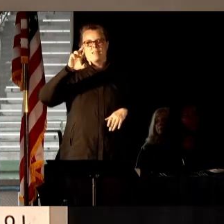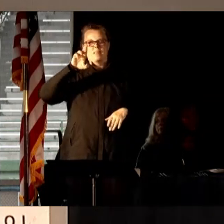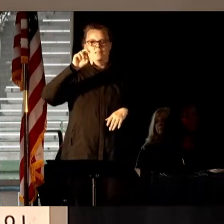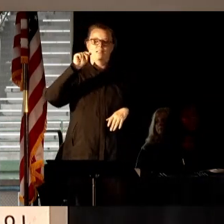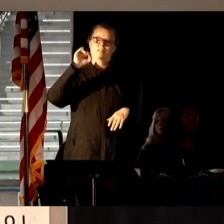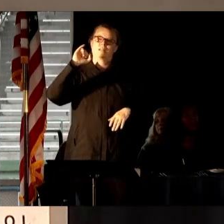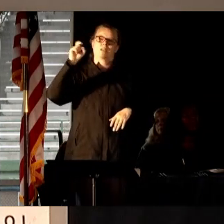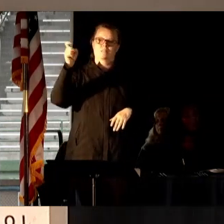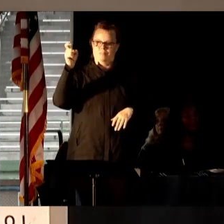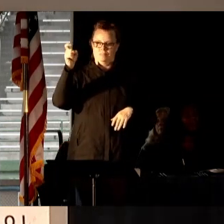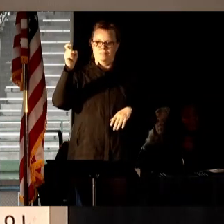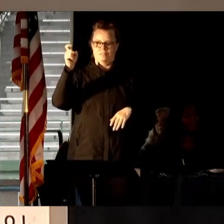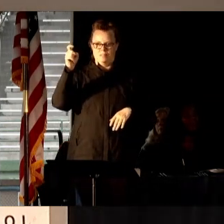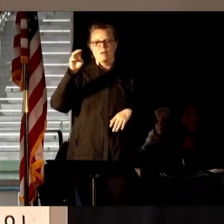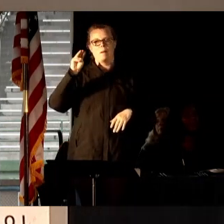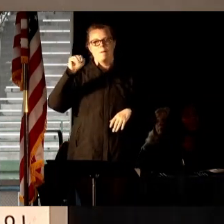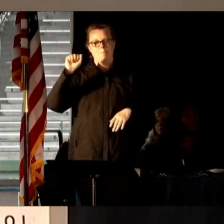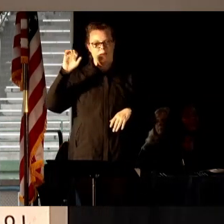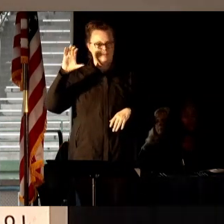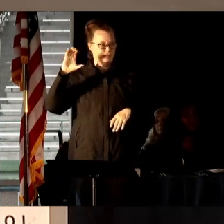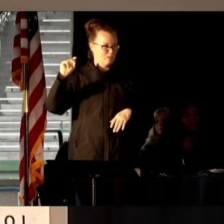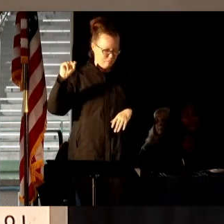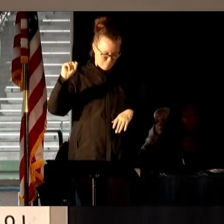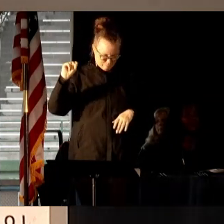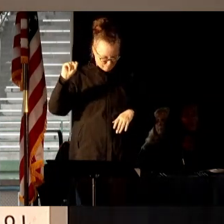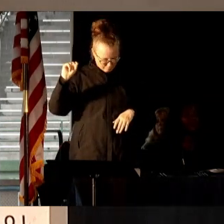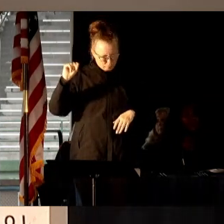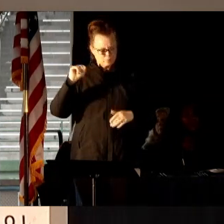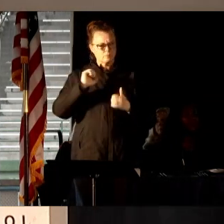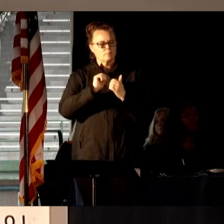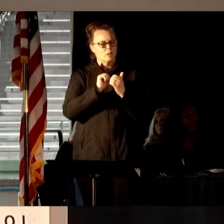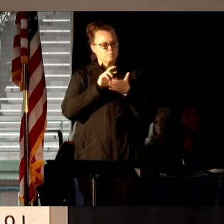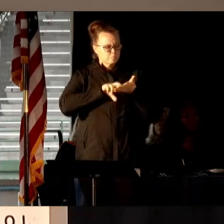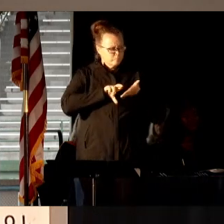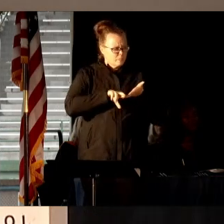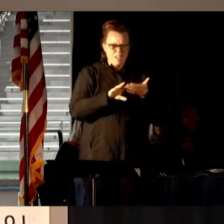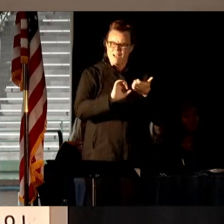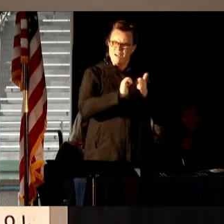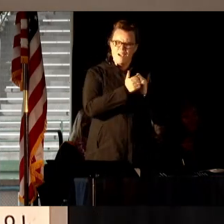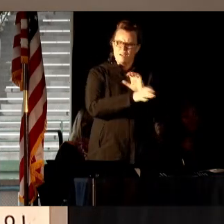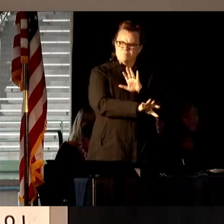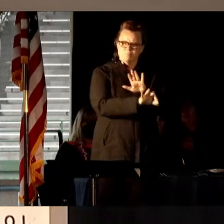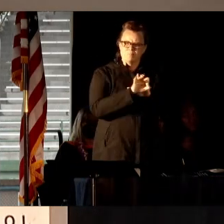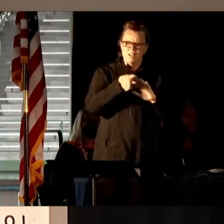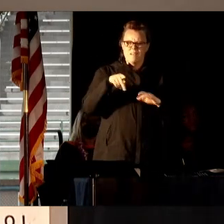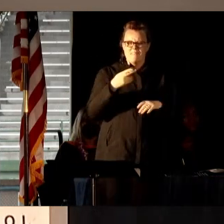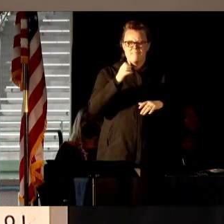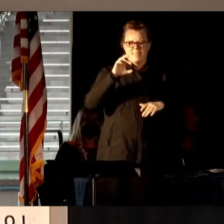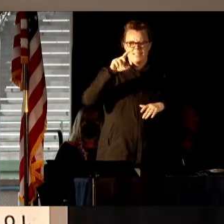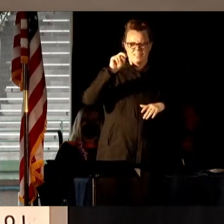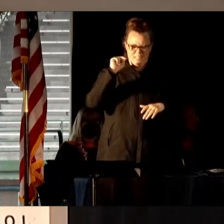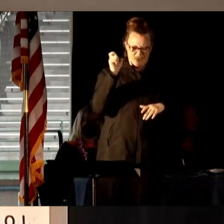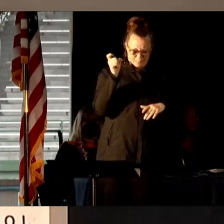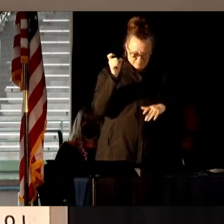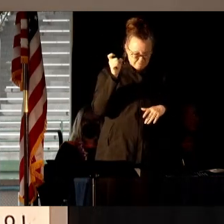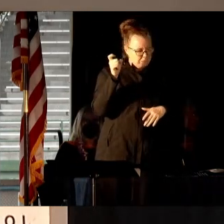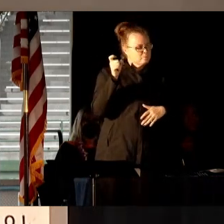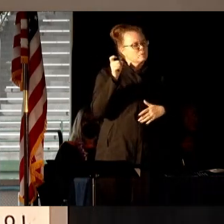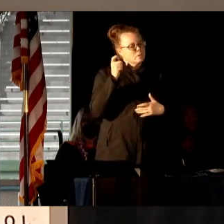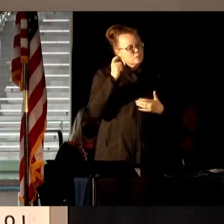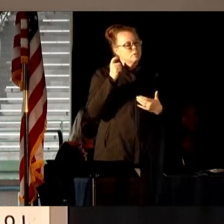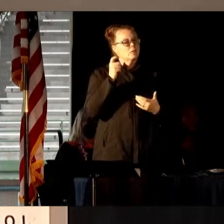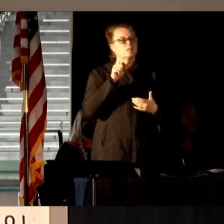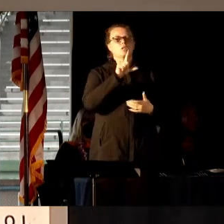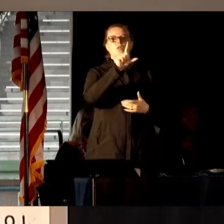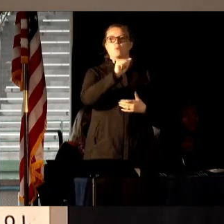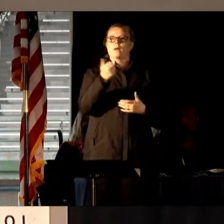idea, I did some research into how we chose the Phoenix. During our first year, back in 2013, Helixes were